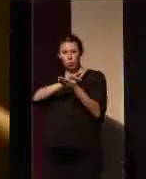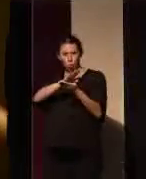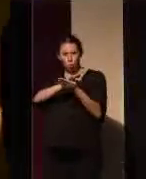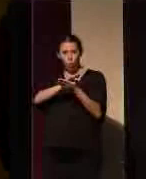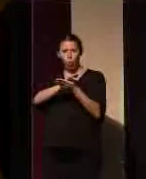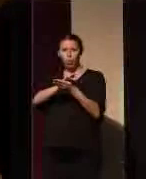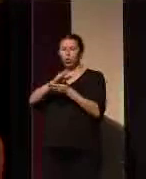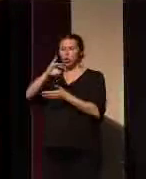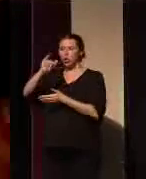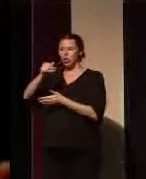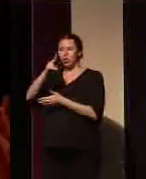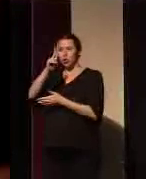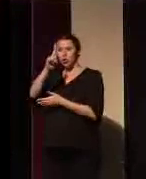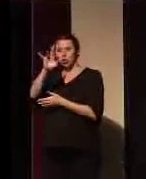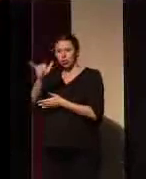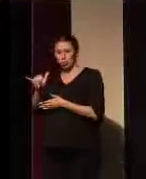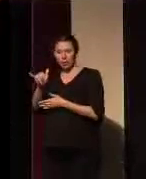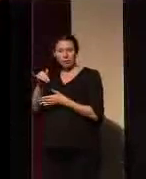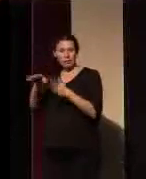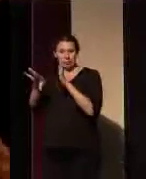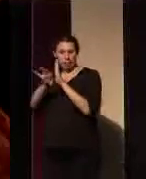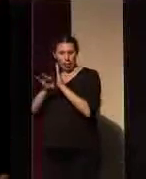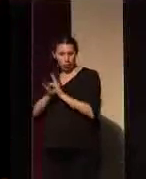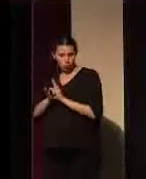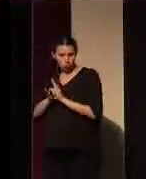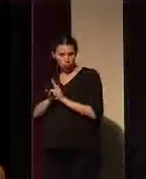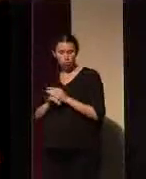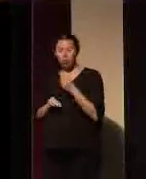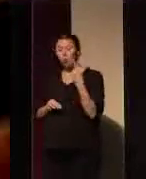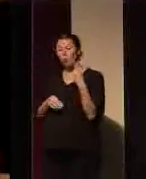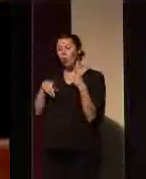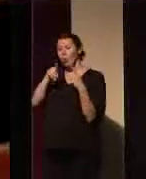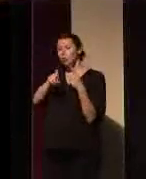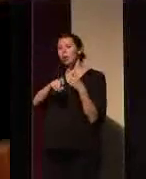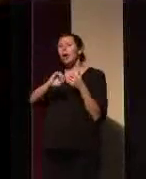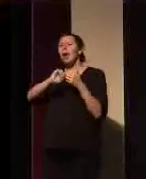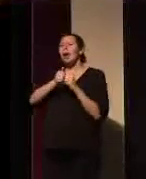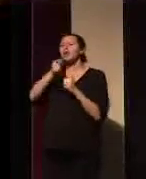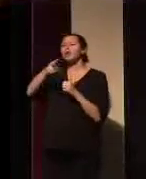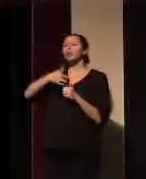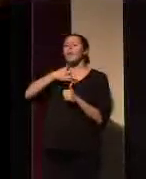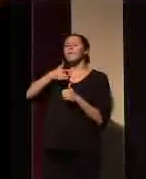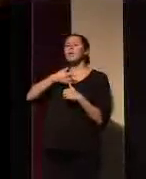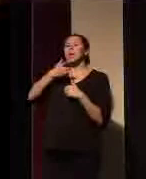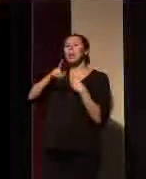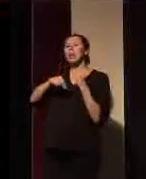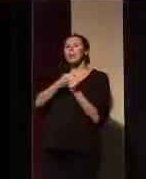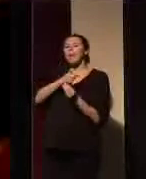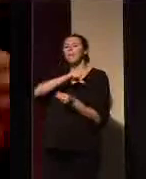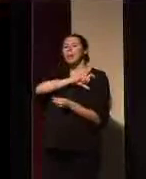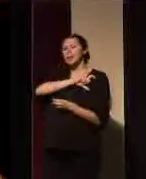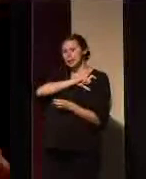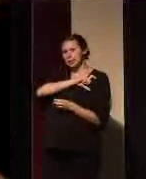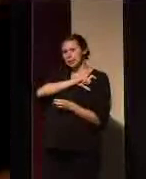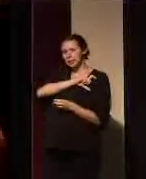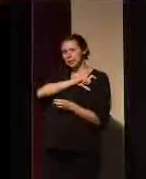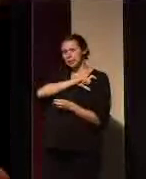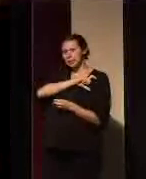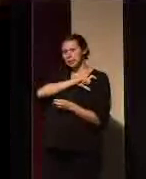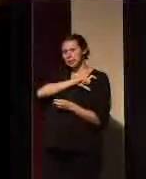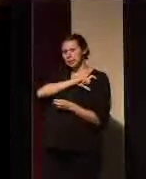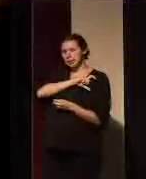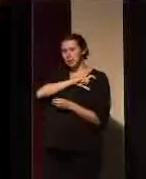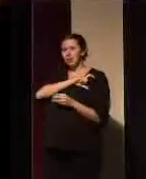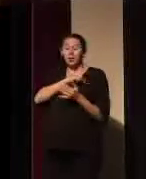jury selection, and one of the key questions asked is, how do you feel about the police? Now, this is something we